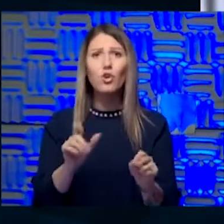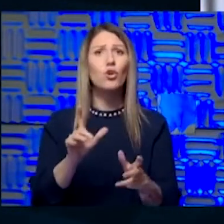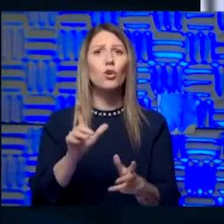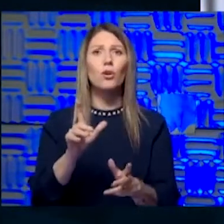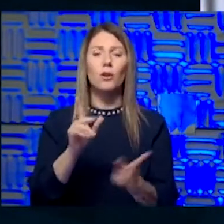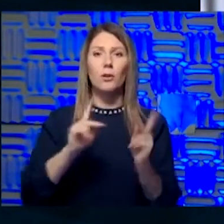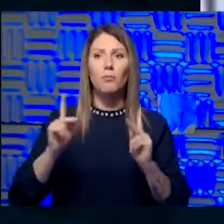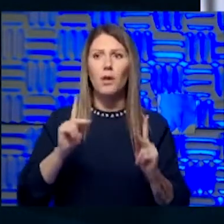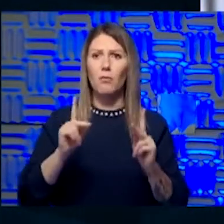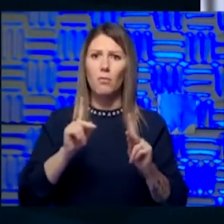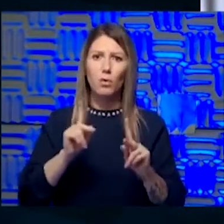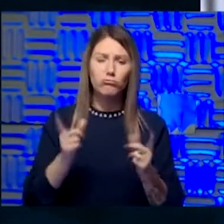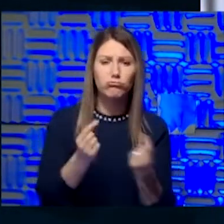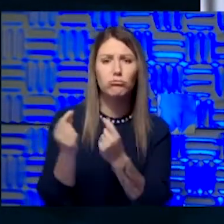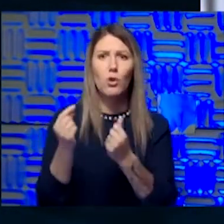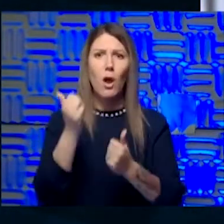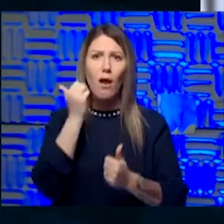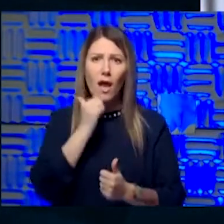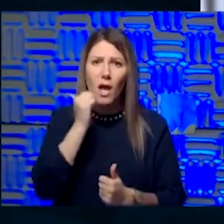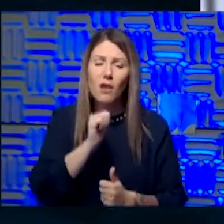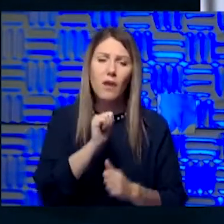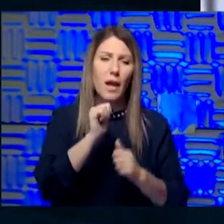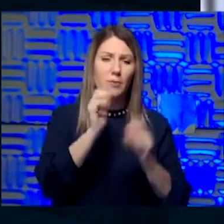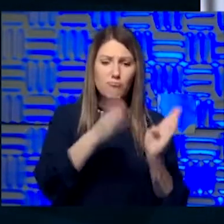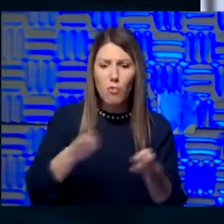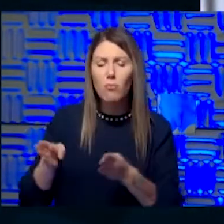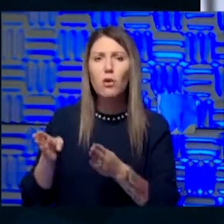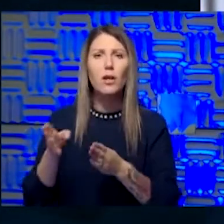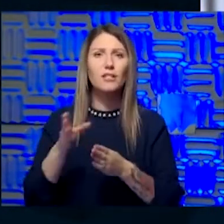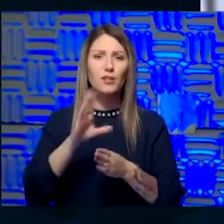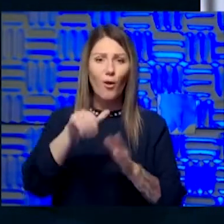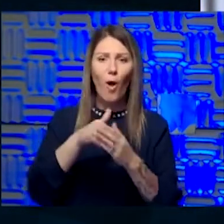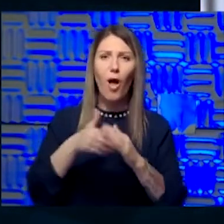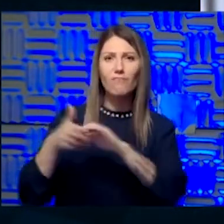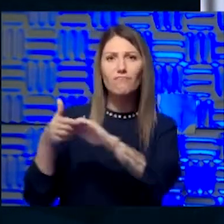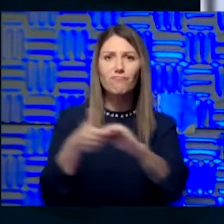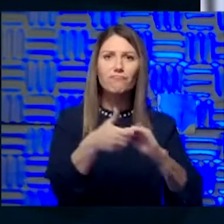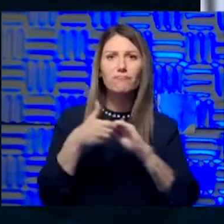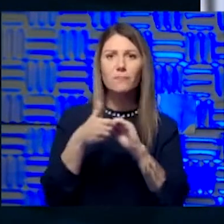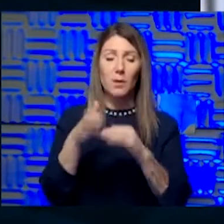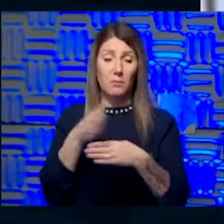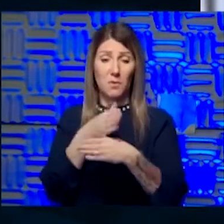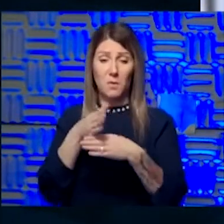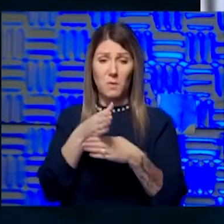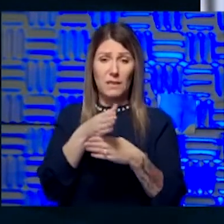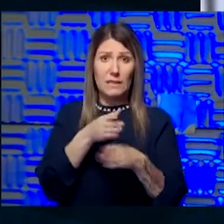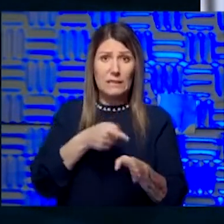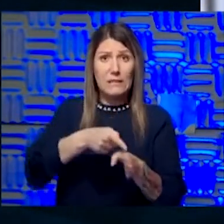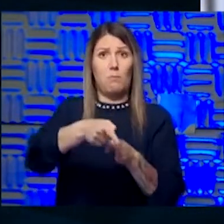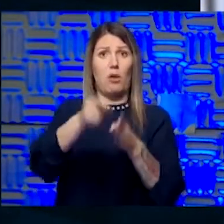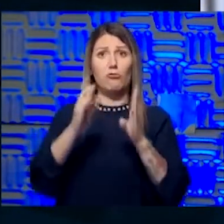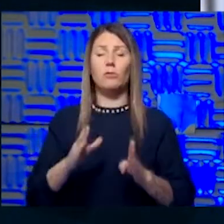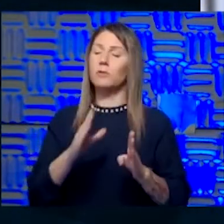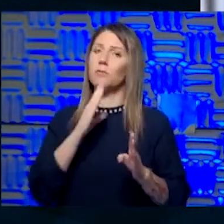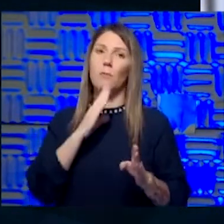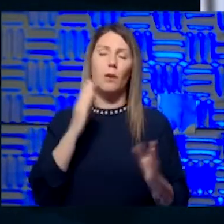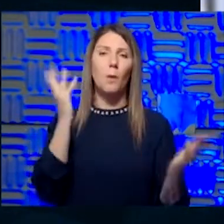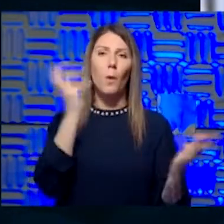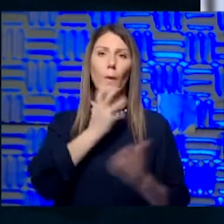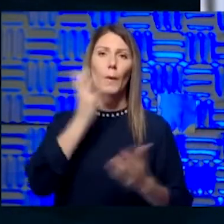put forth in terms of preparation and planning, and the collaboration between the specialties has just been phenomenal.